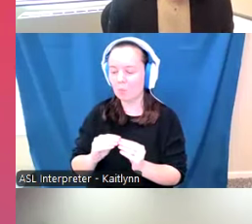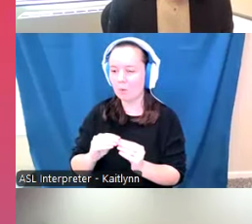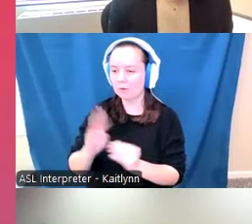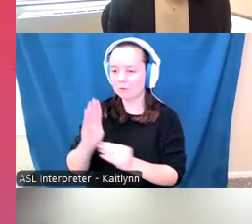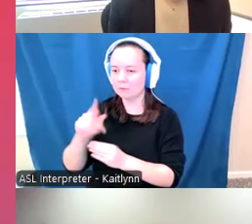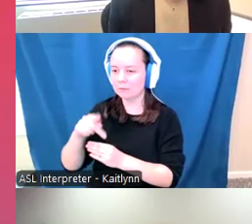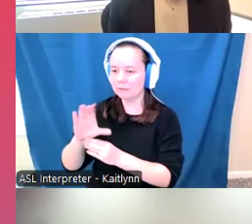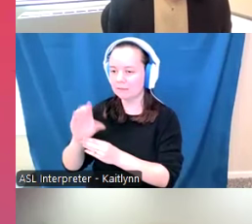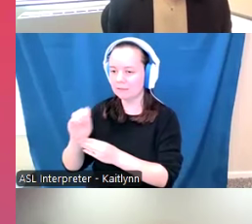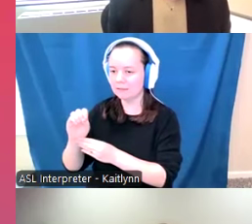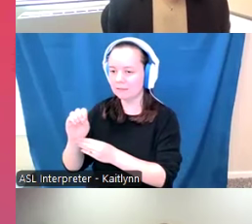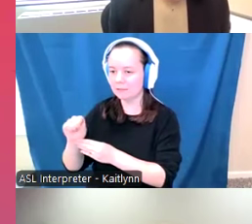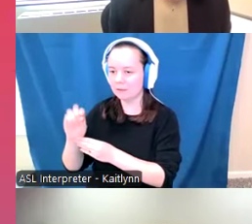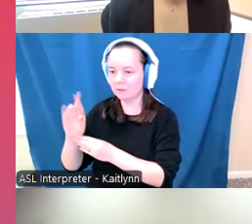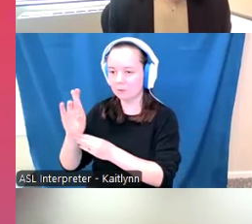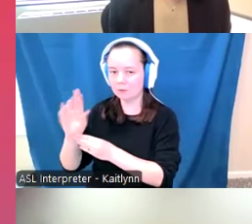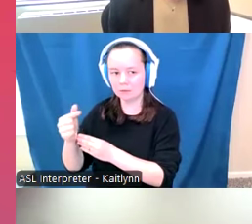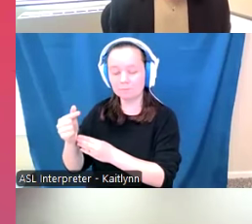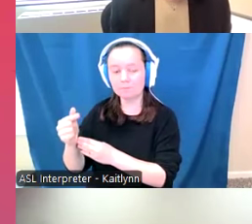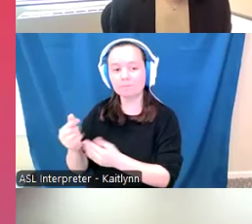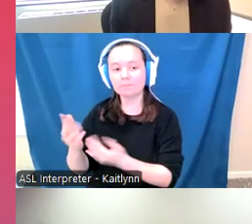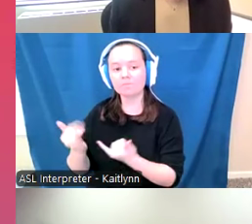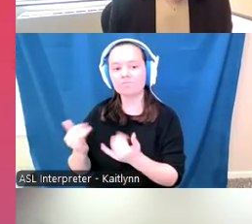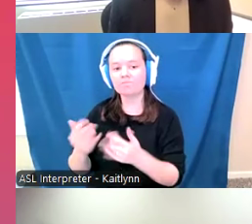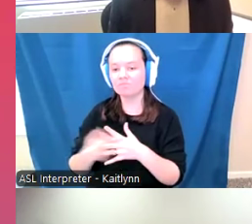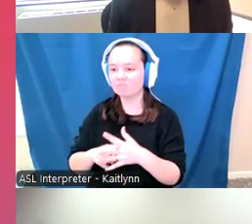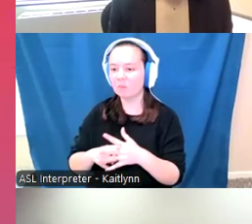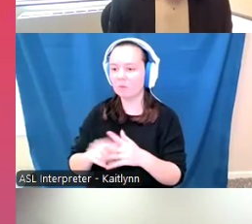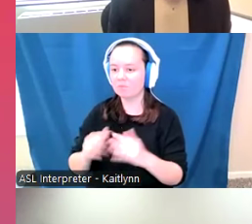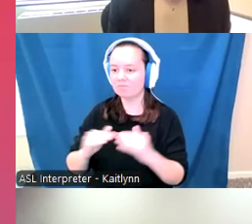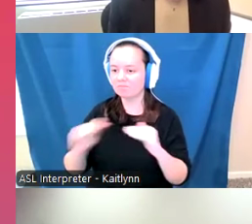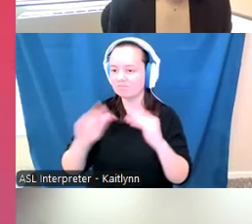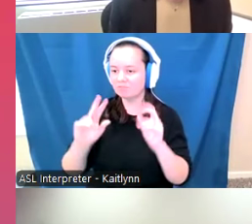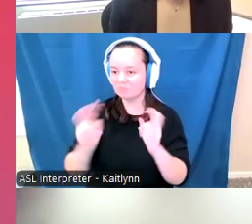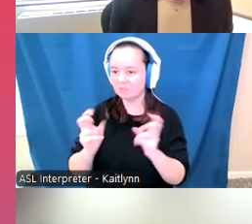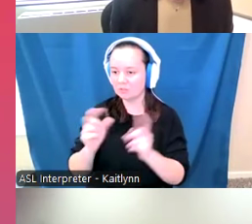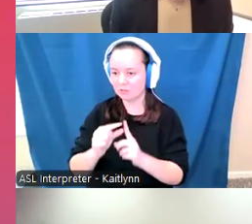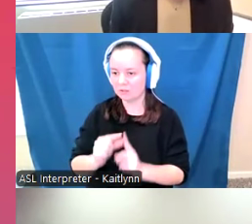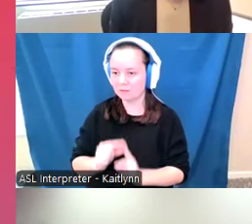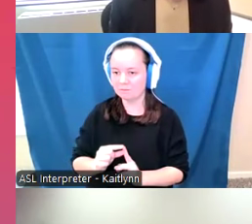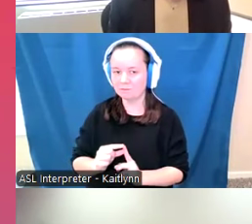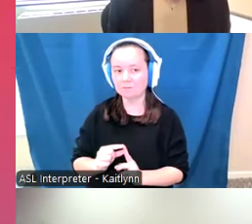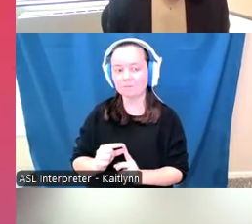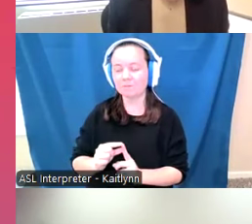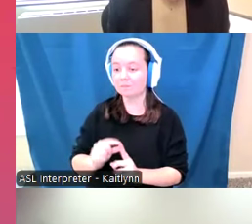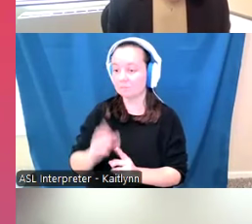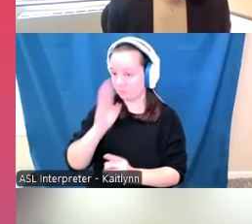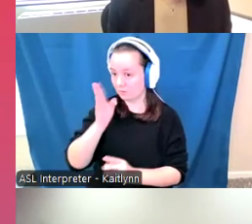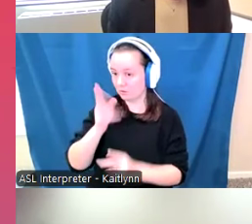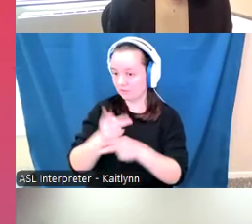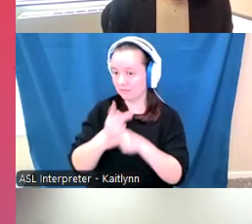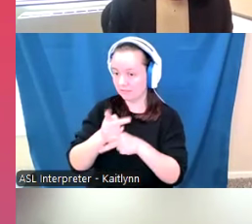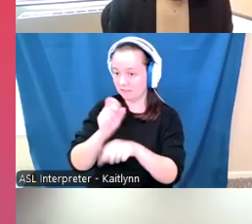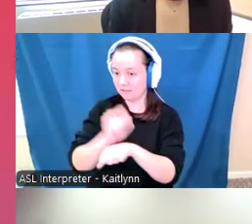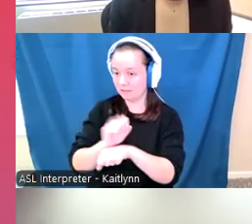So now let's start with some level setting and terminology. The term direct care workforce is a broad term